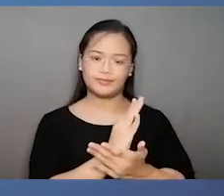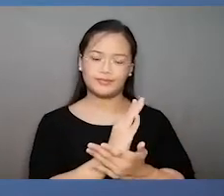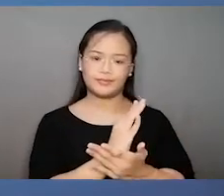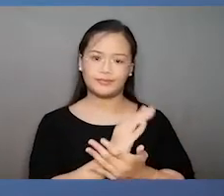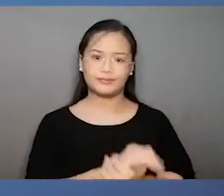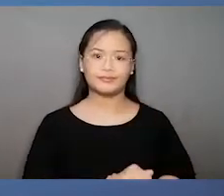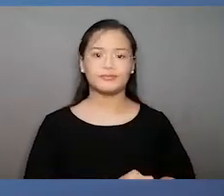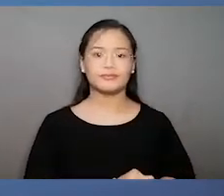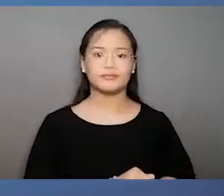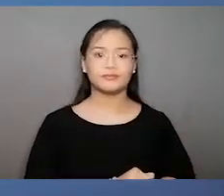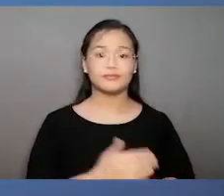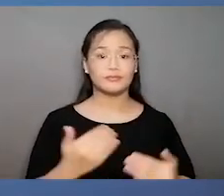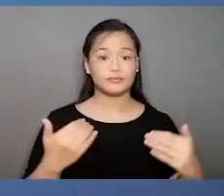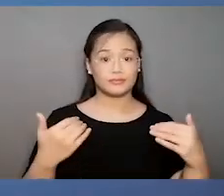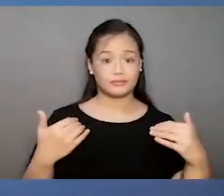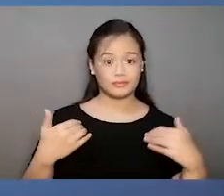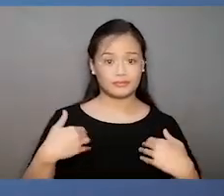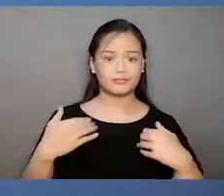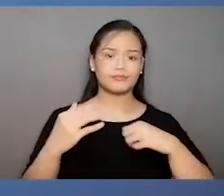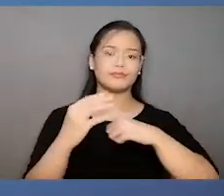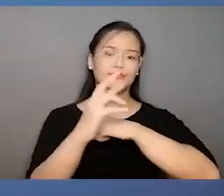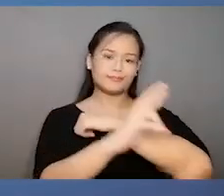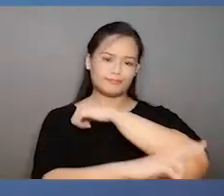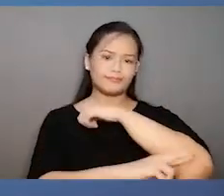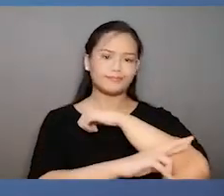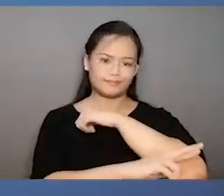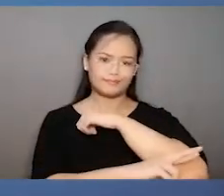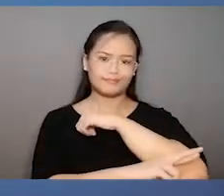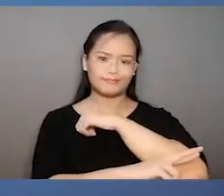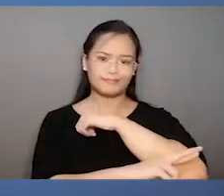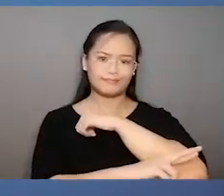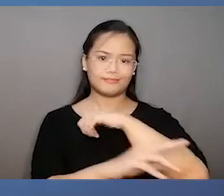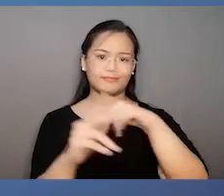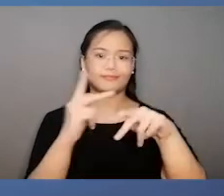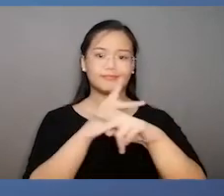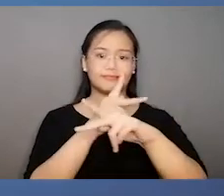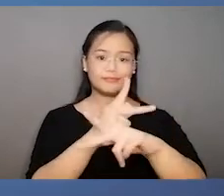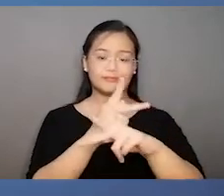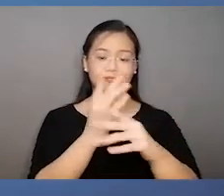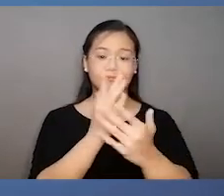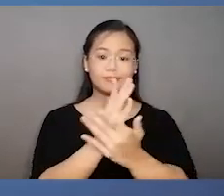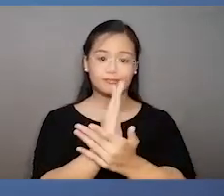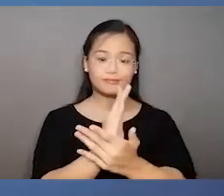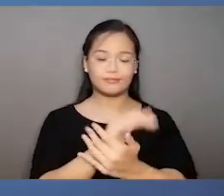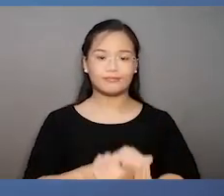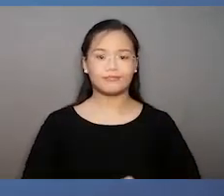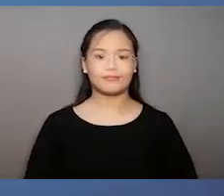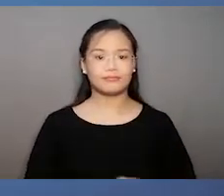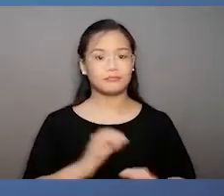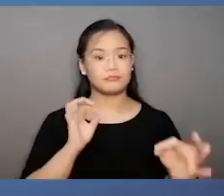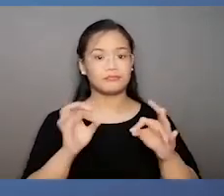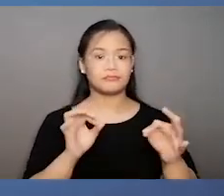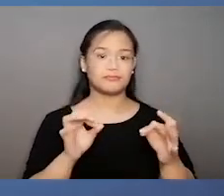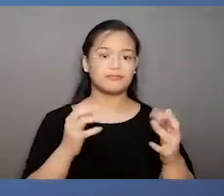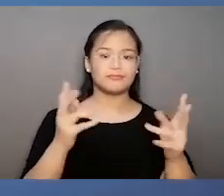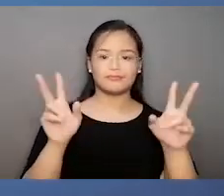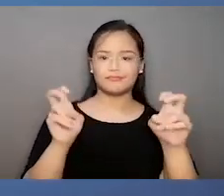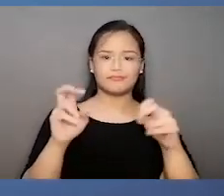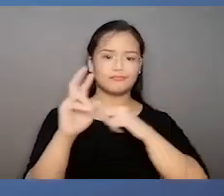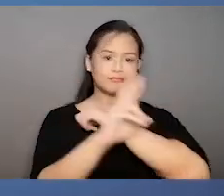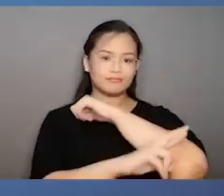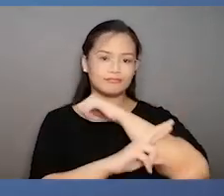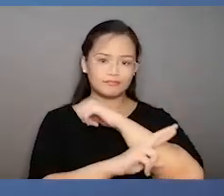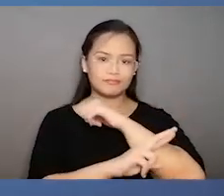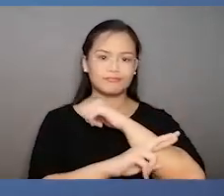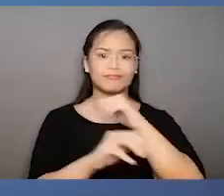also have regional protection of human rights. And when we talk about region, we talk about